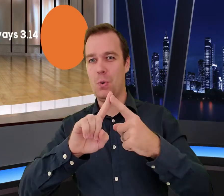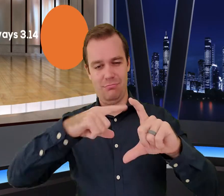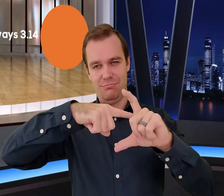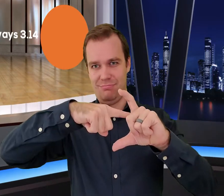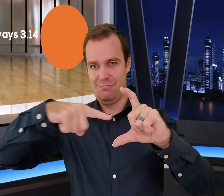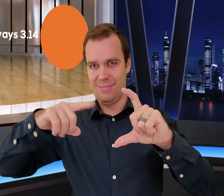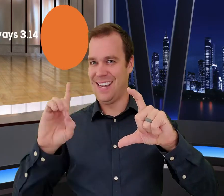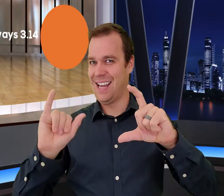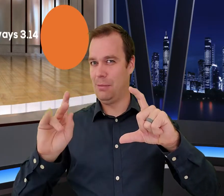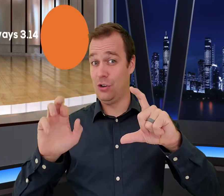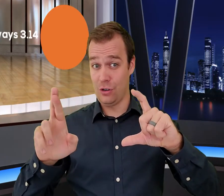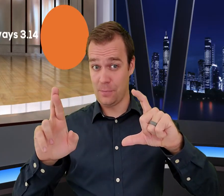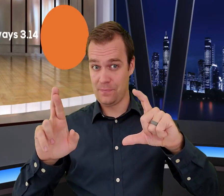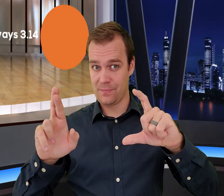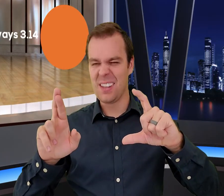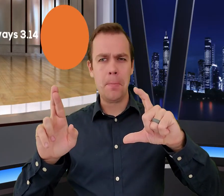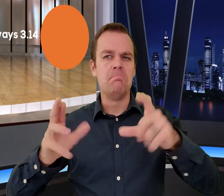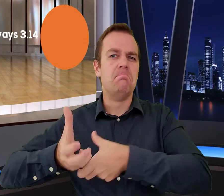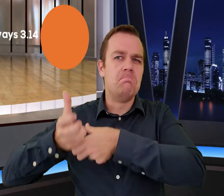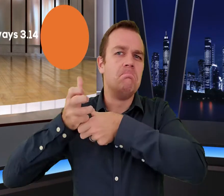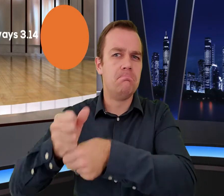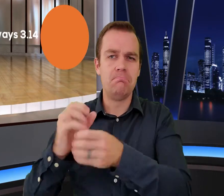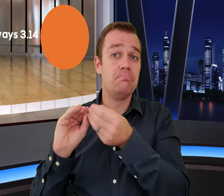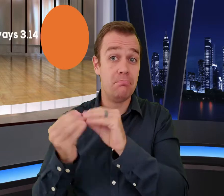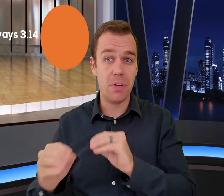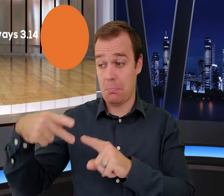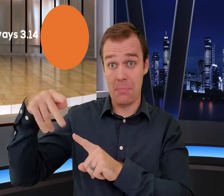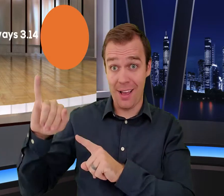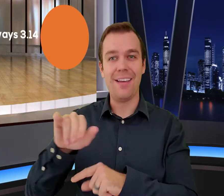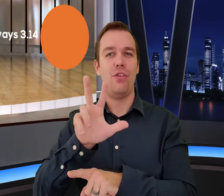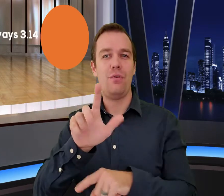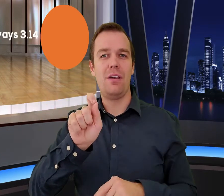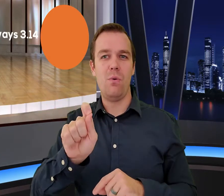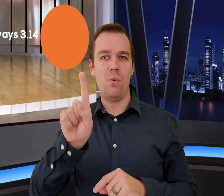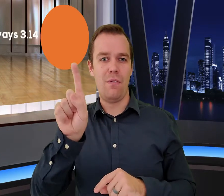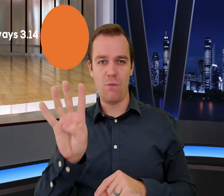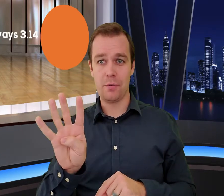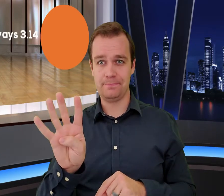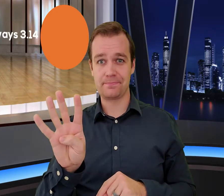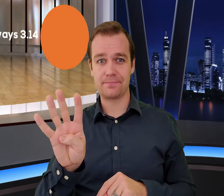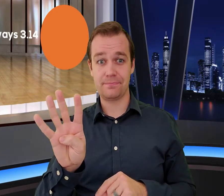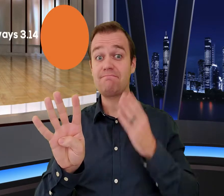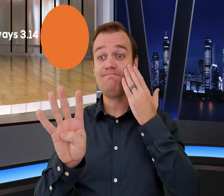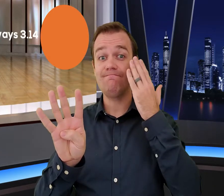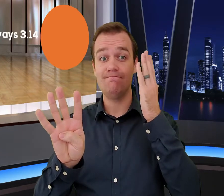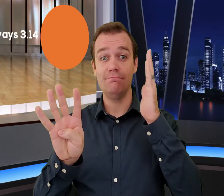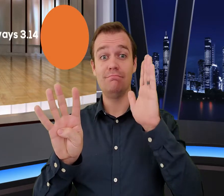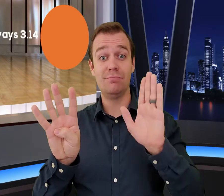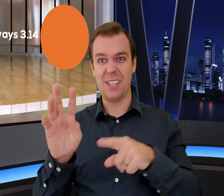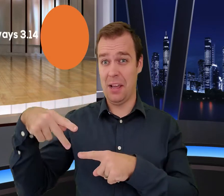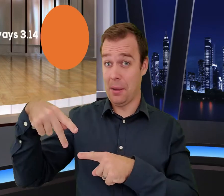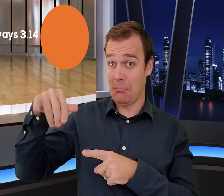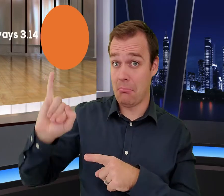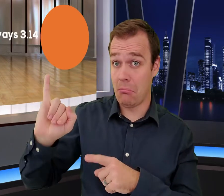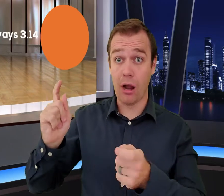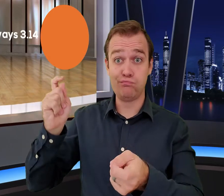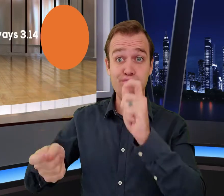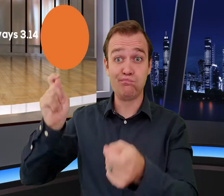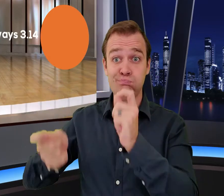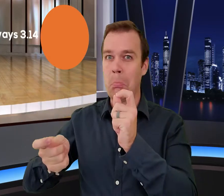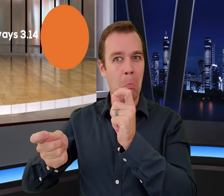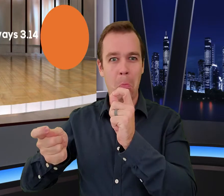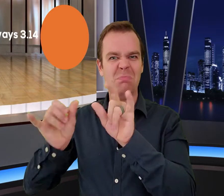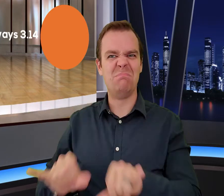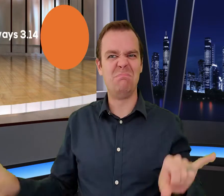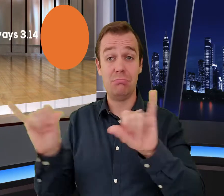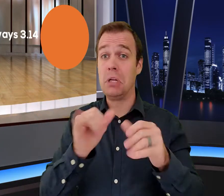circumference to diameter of a circle. Its rounded off value is 3.14. Please note that pi will be